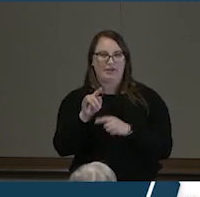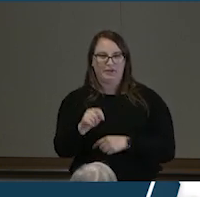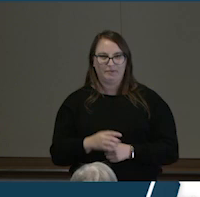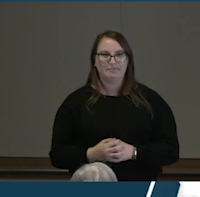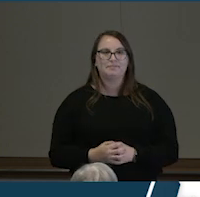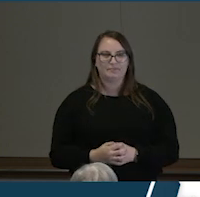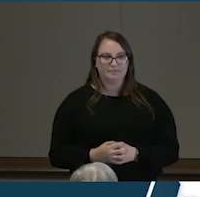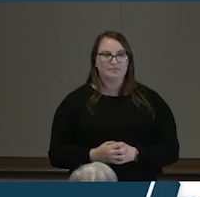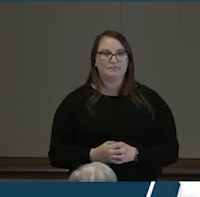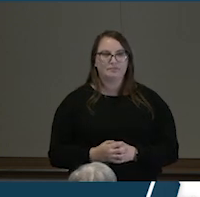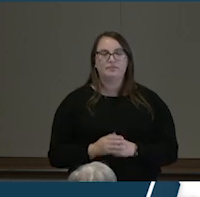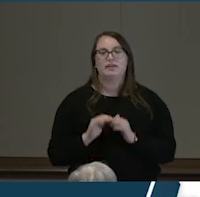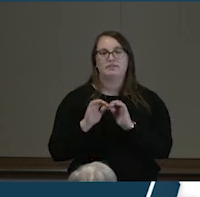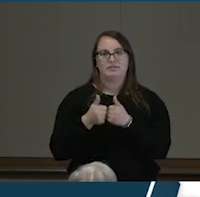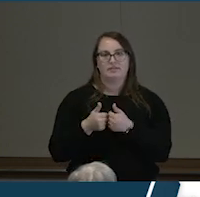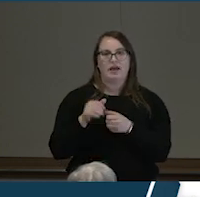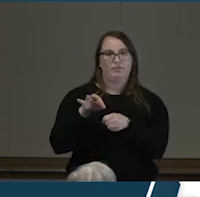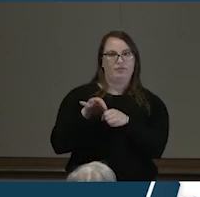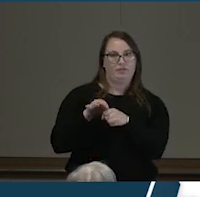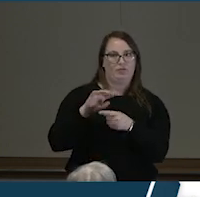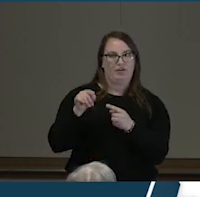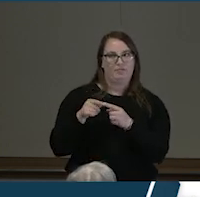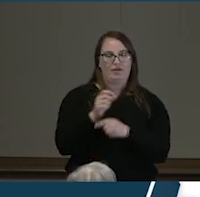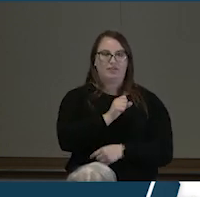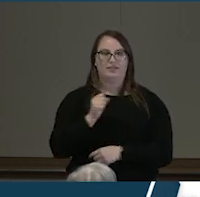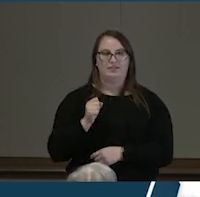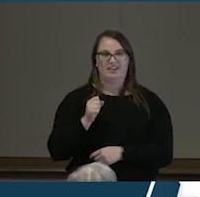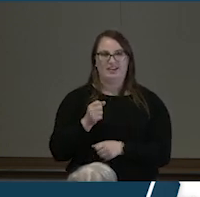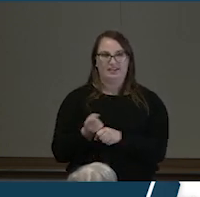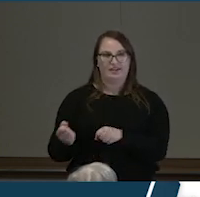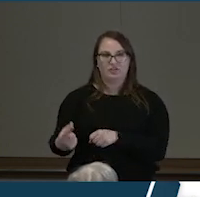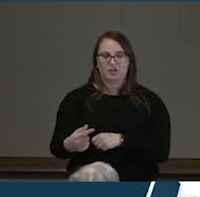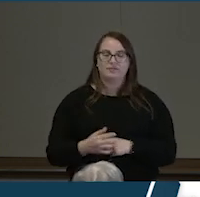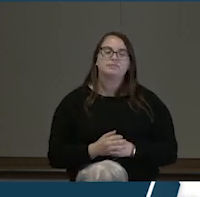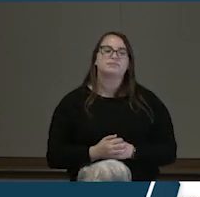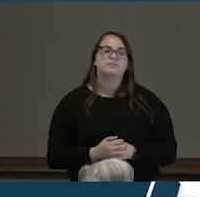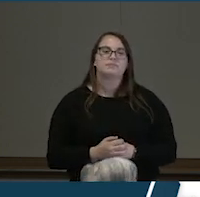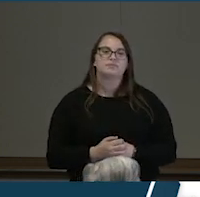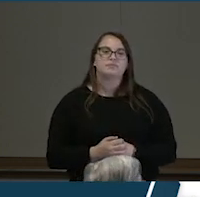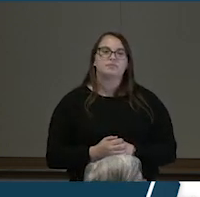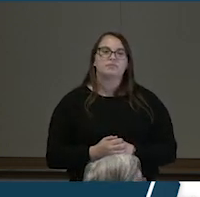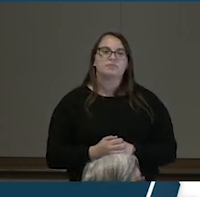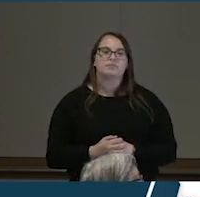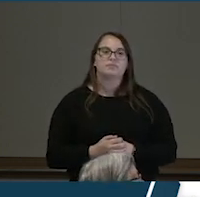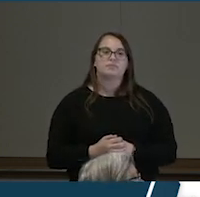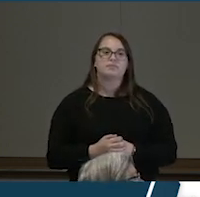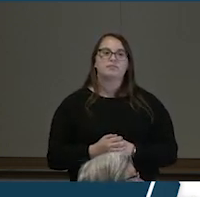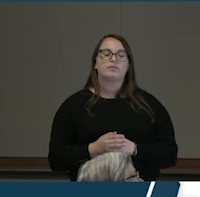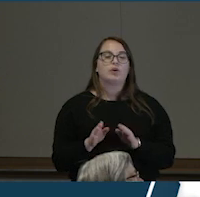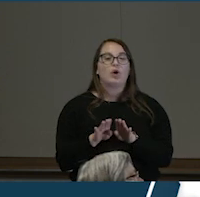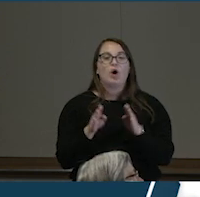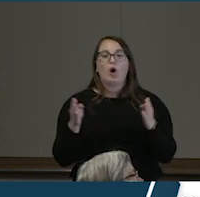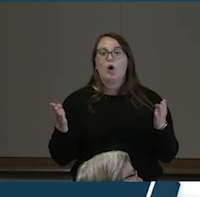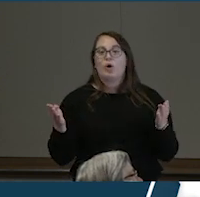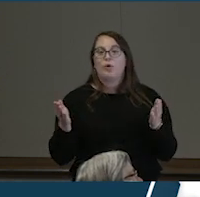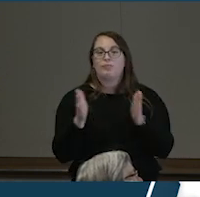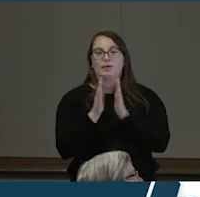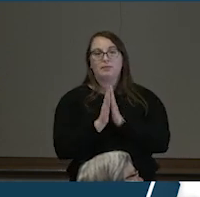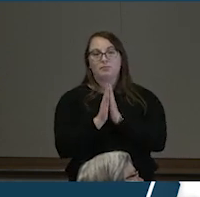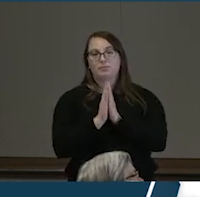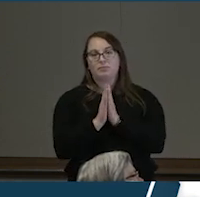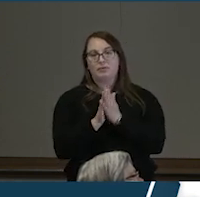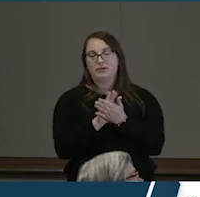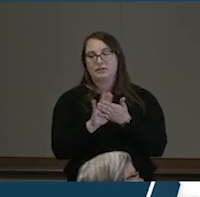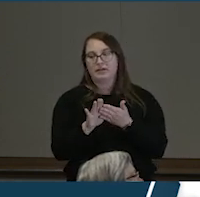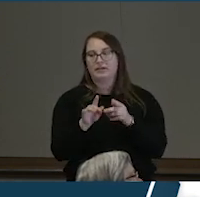how you have to understand the process so that you know what to do. It's, you know, hope and prayers are really nice, but they're not going to get you anywhere with the legislative